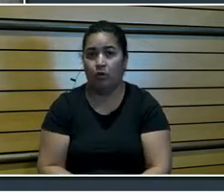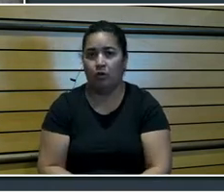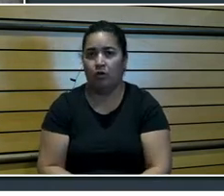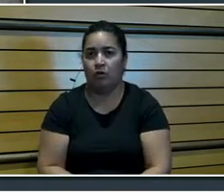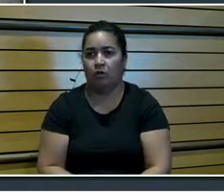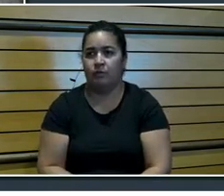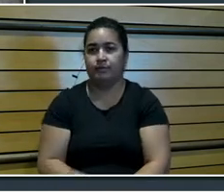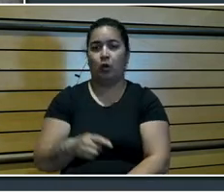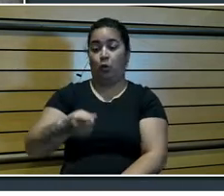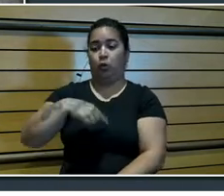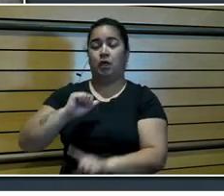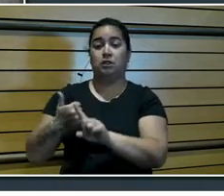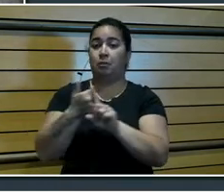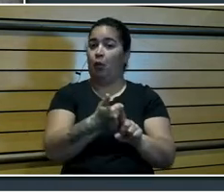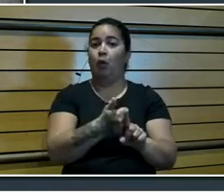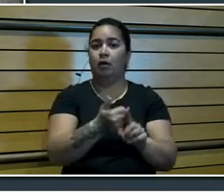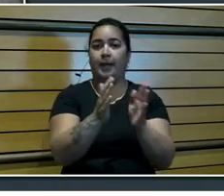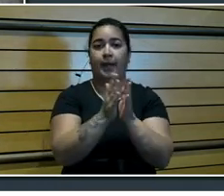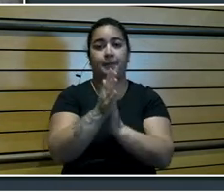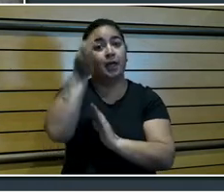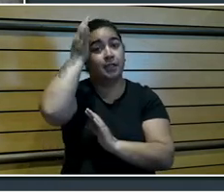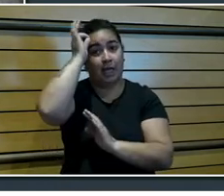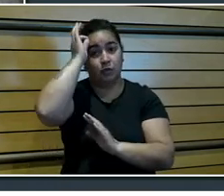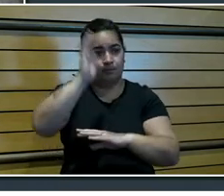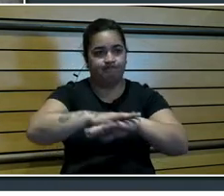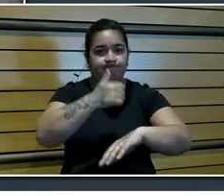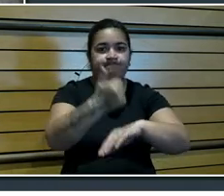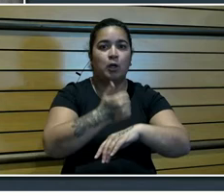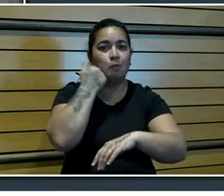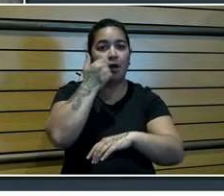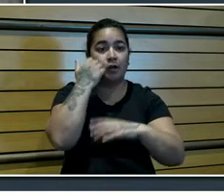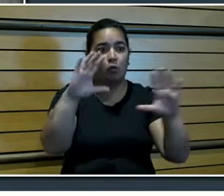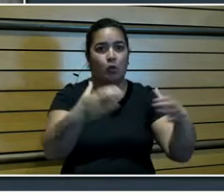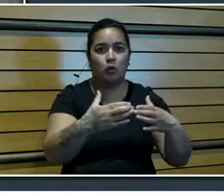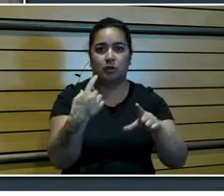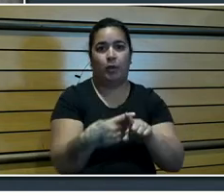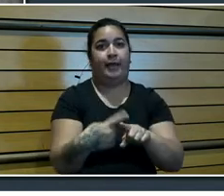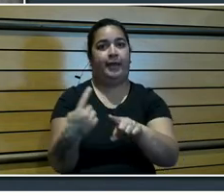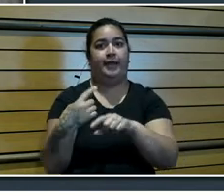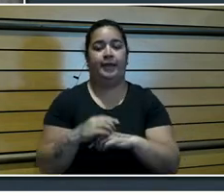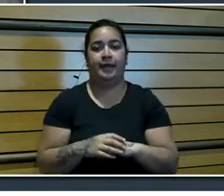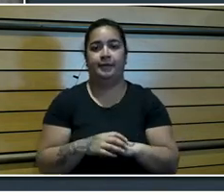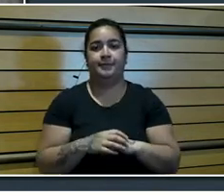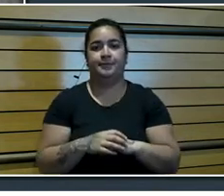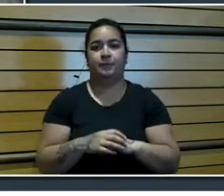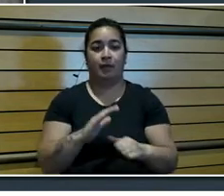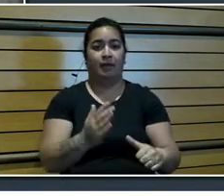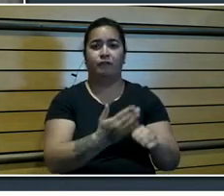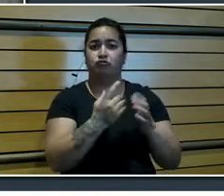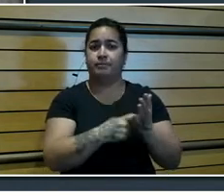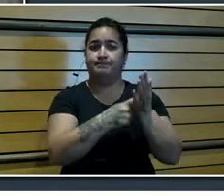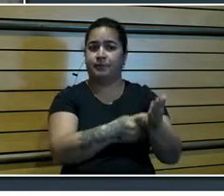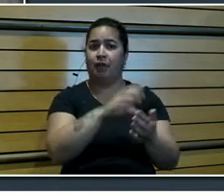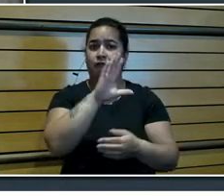strong support of Napier City Council implementing Māori constituencies with urgency. It was the first recommendation of Ngā